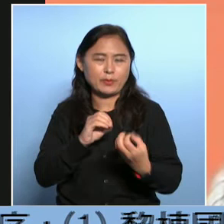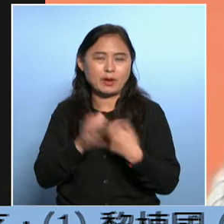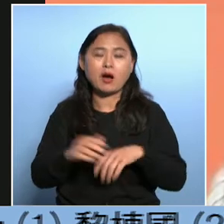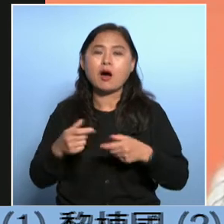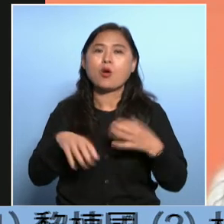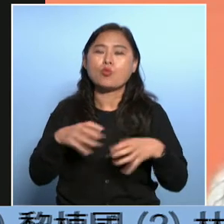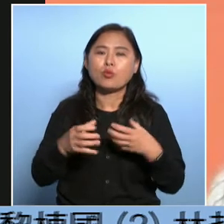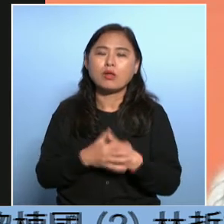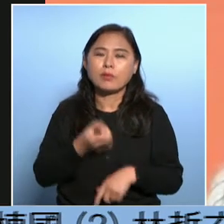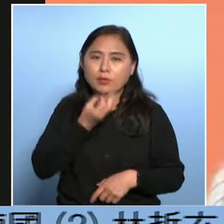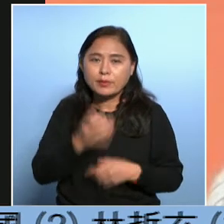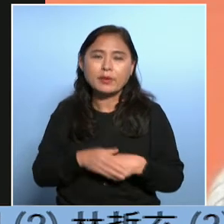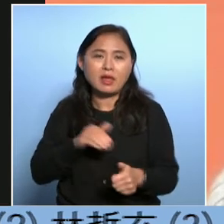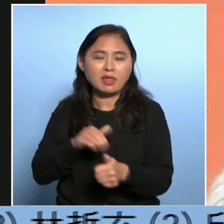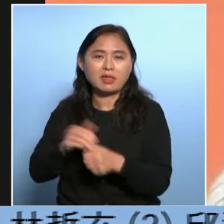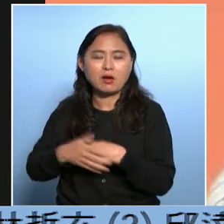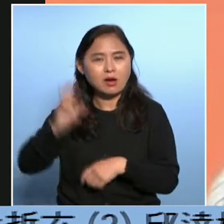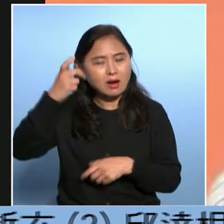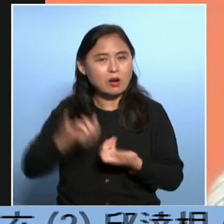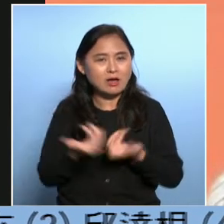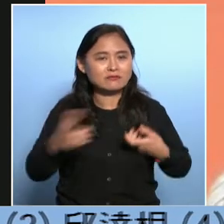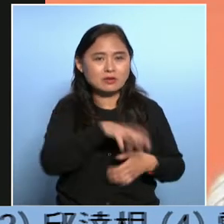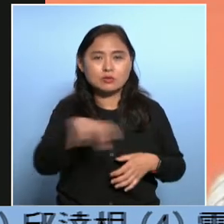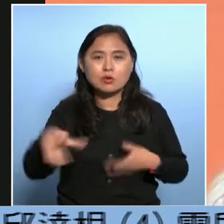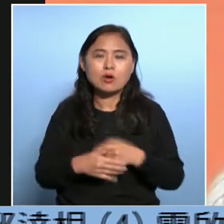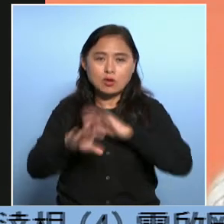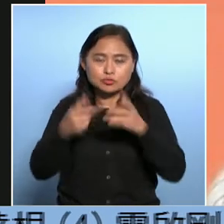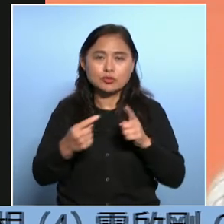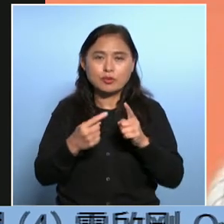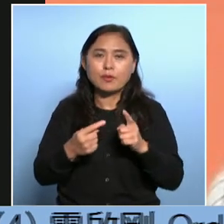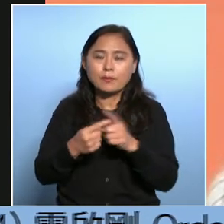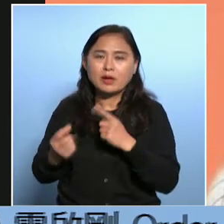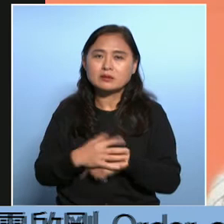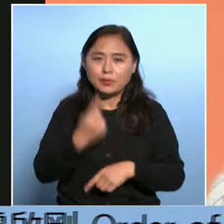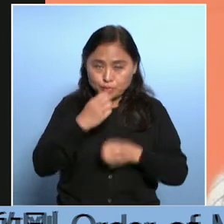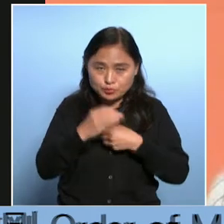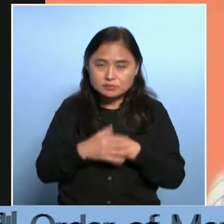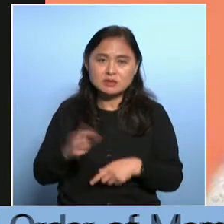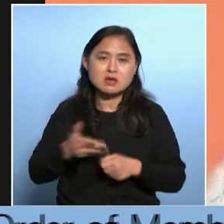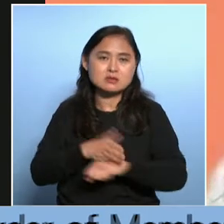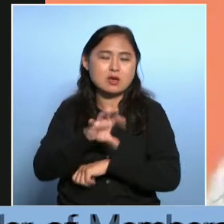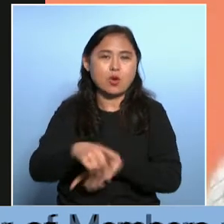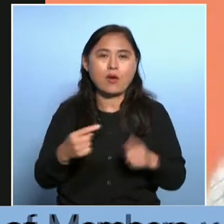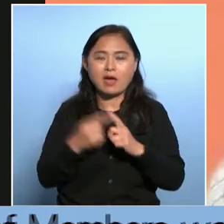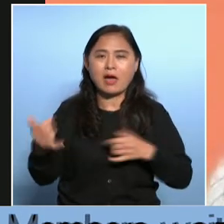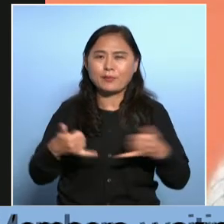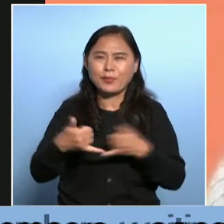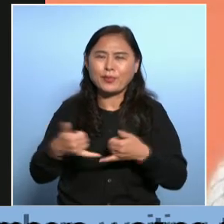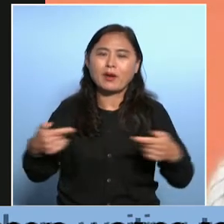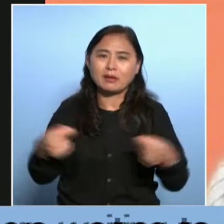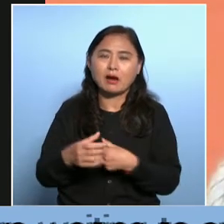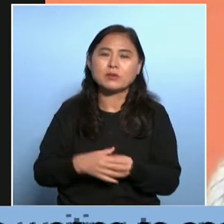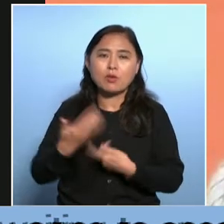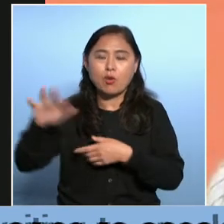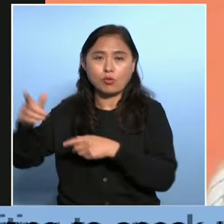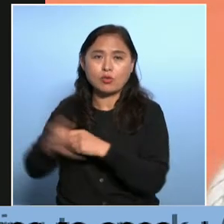I said in the first Q&A series, the question time, I said that there should be a more community-wide